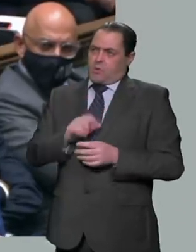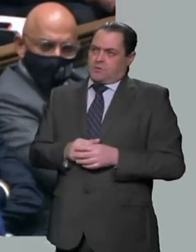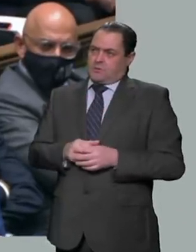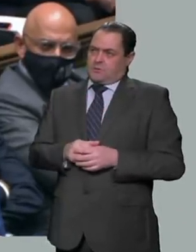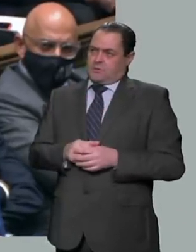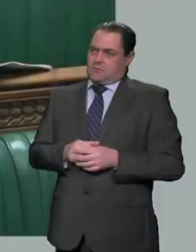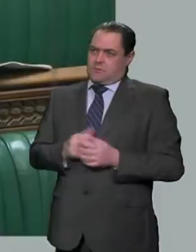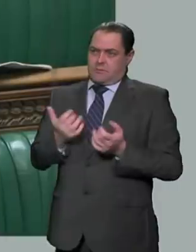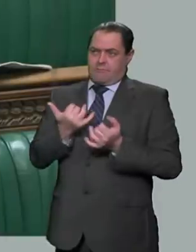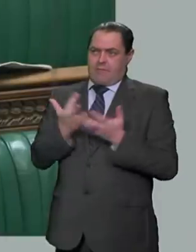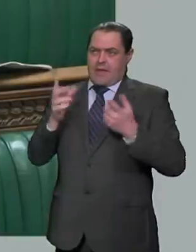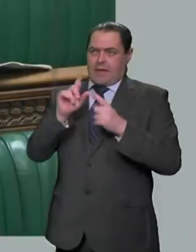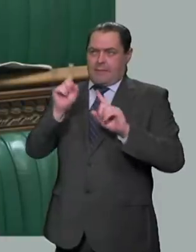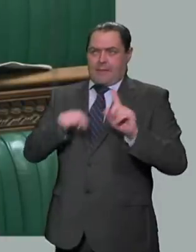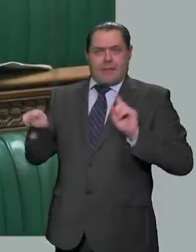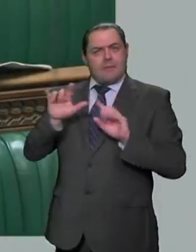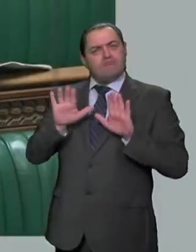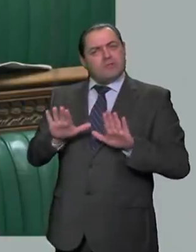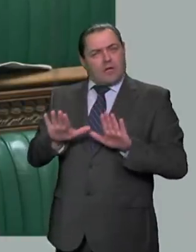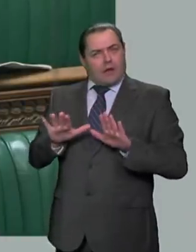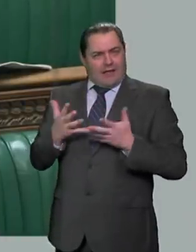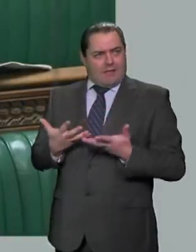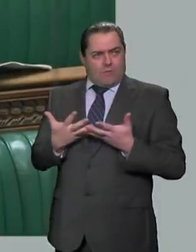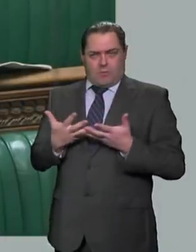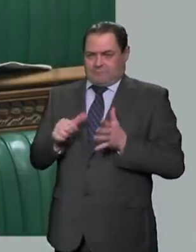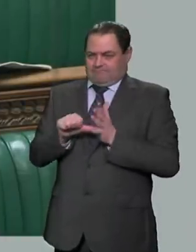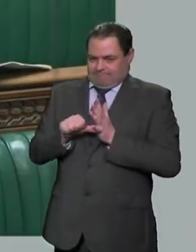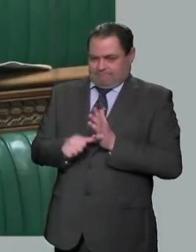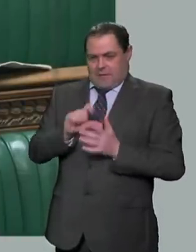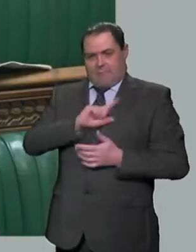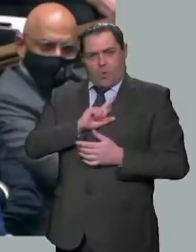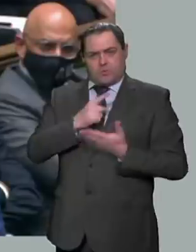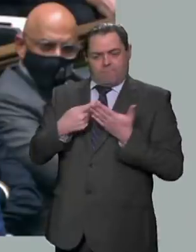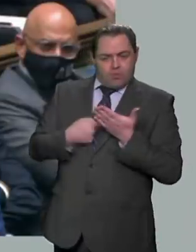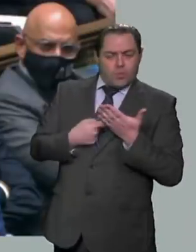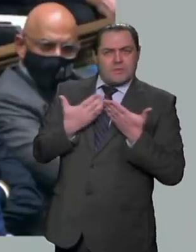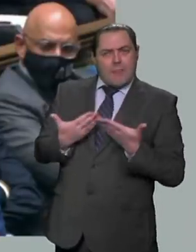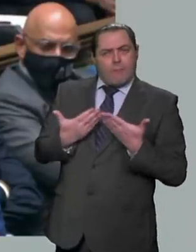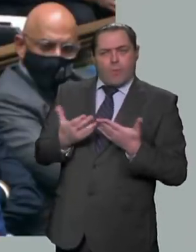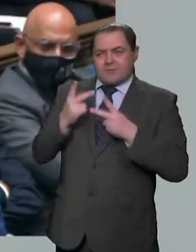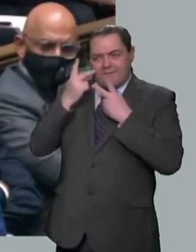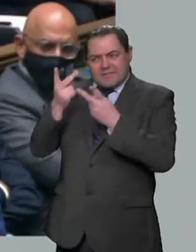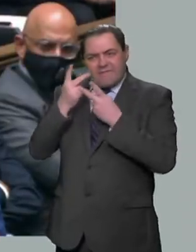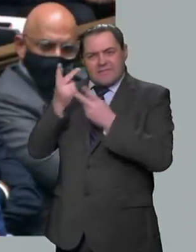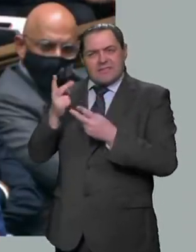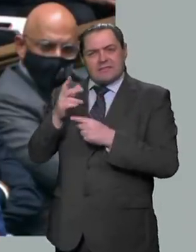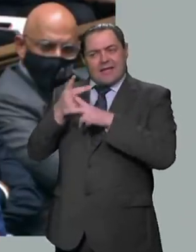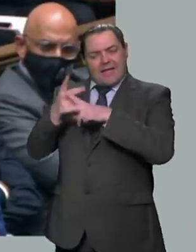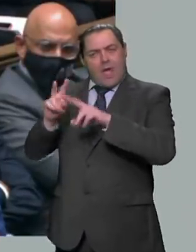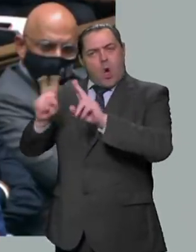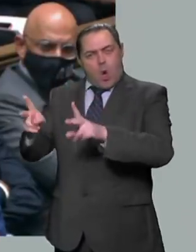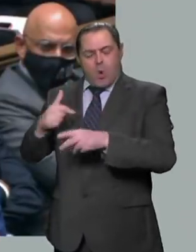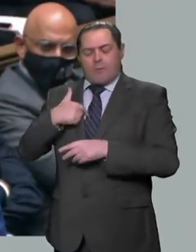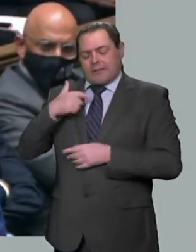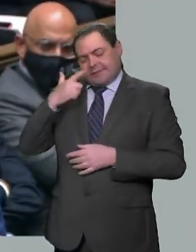that so many people up and down the country are facing because of the restrictions we're having to put on care homes. And I